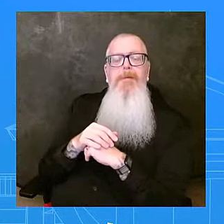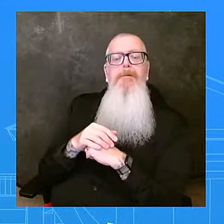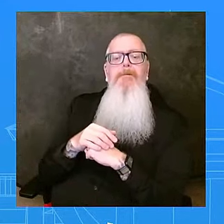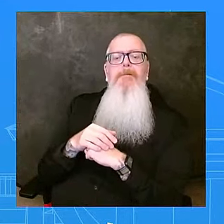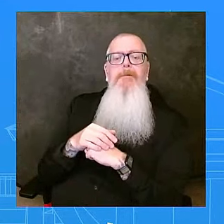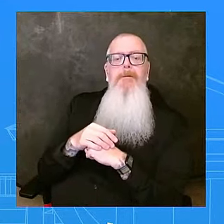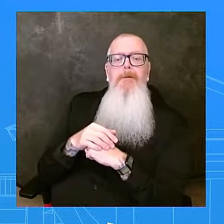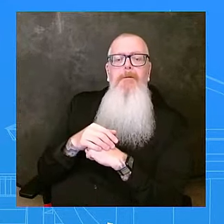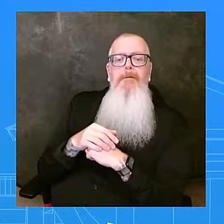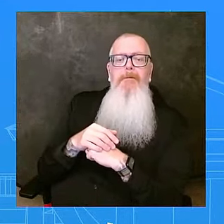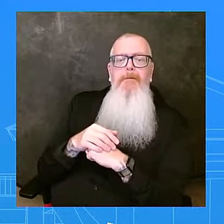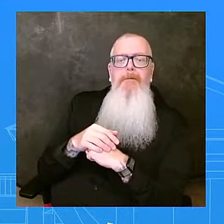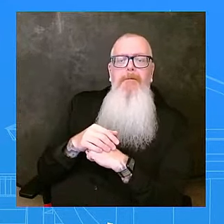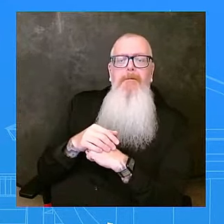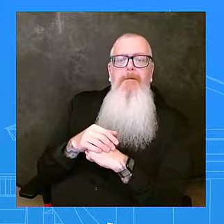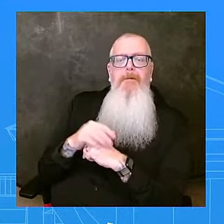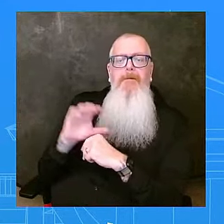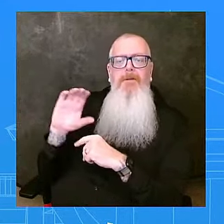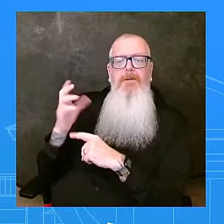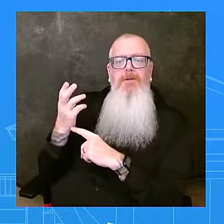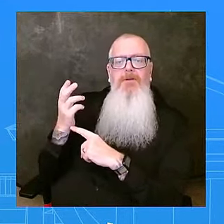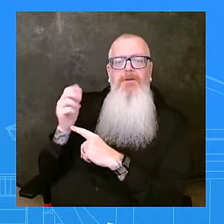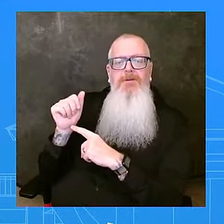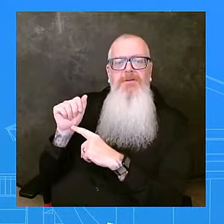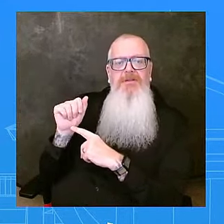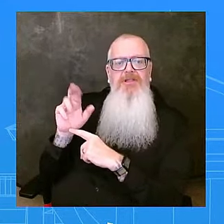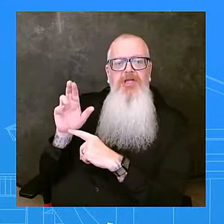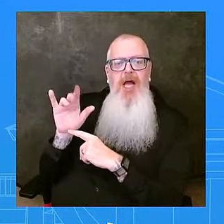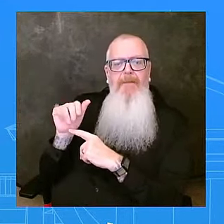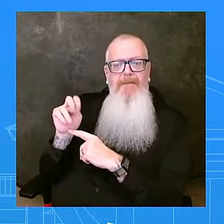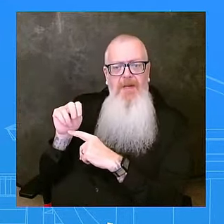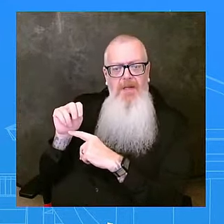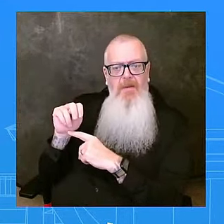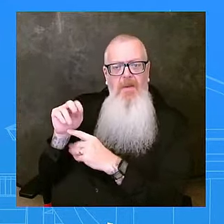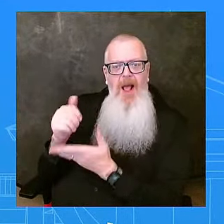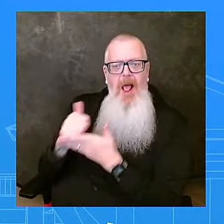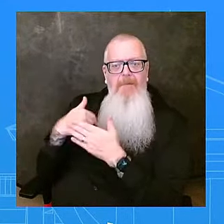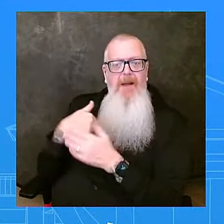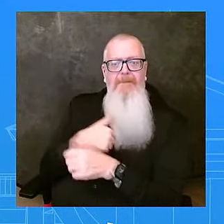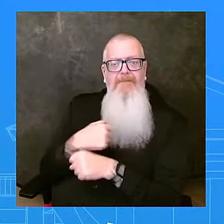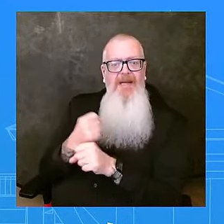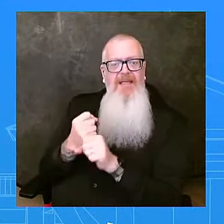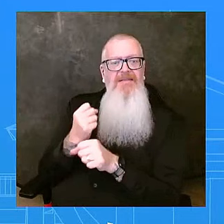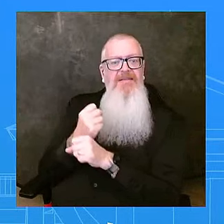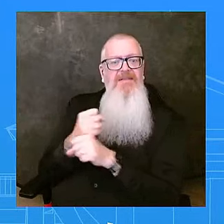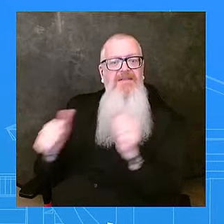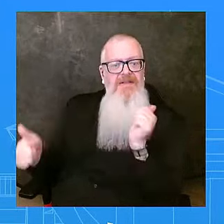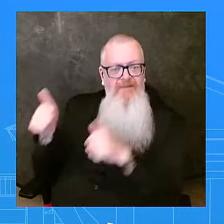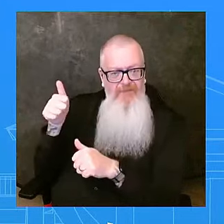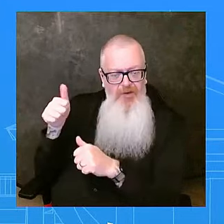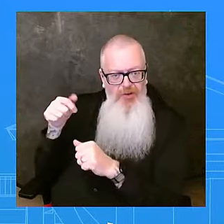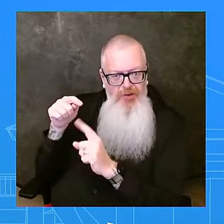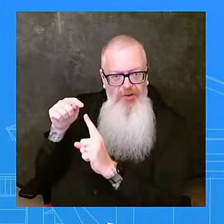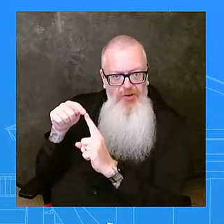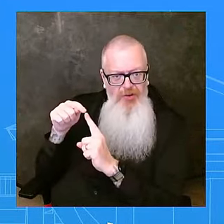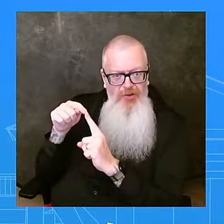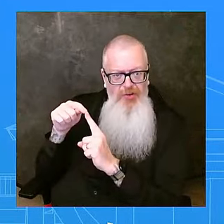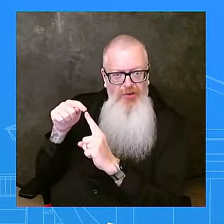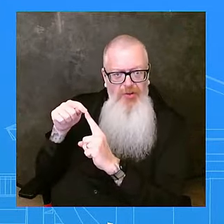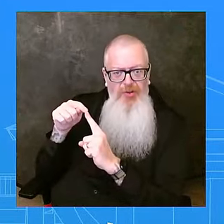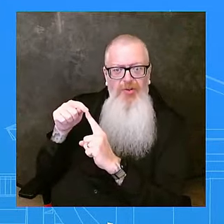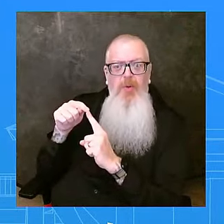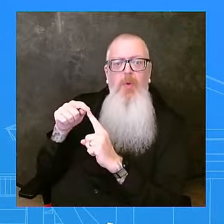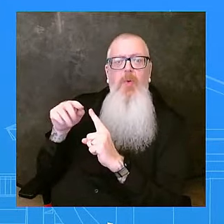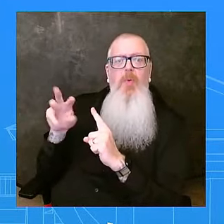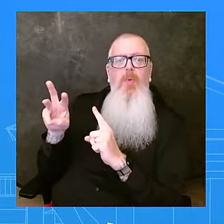just said, which is, you said they helped make us a safer nation. He believes that the withdrawal from Afghanistan. Let me check you. Do you